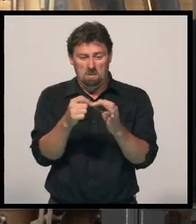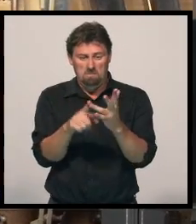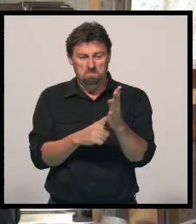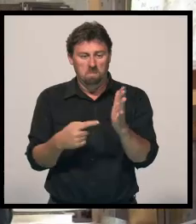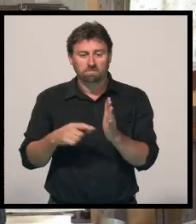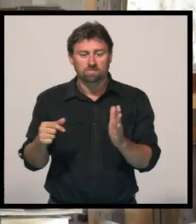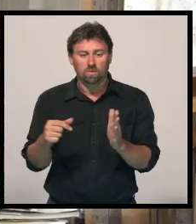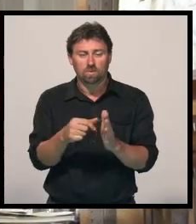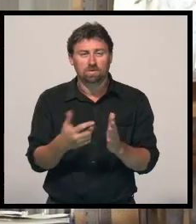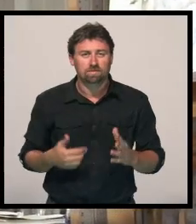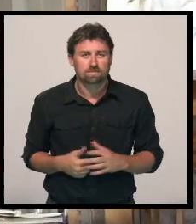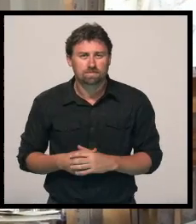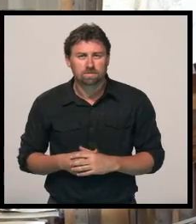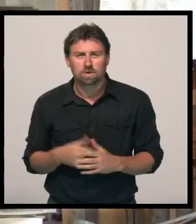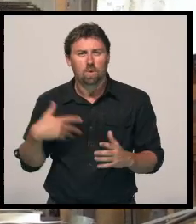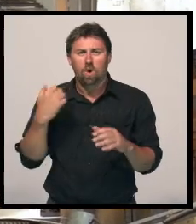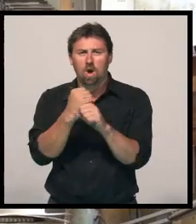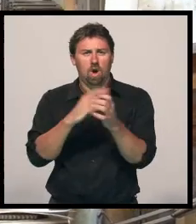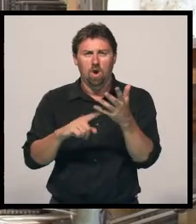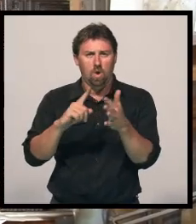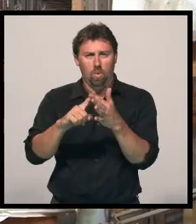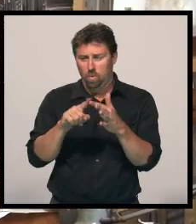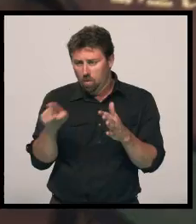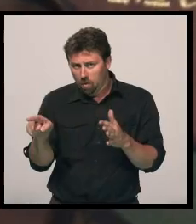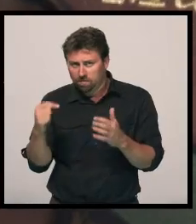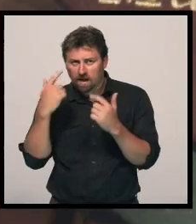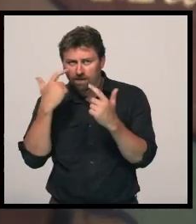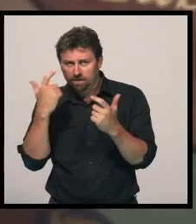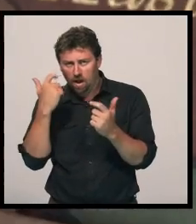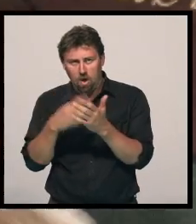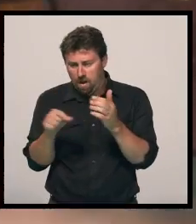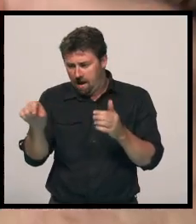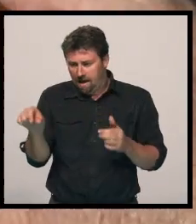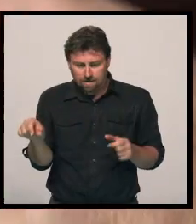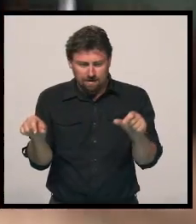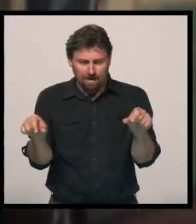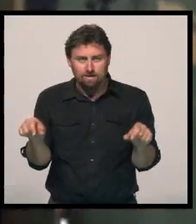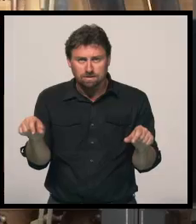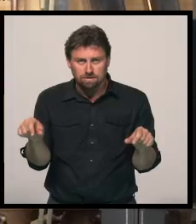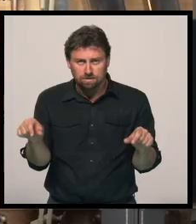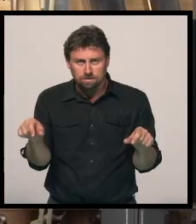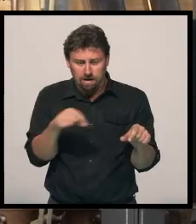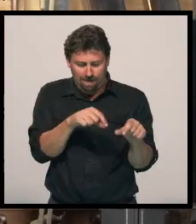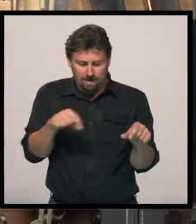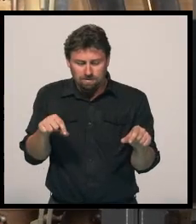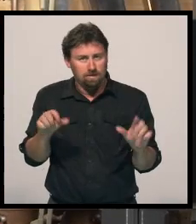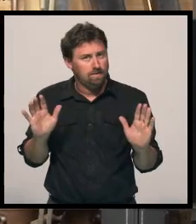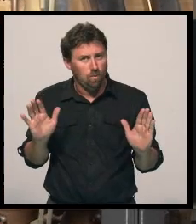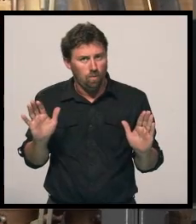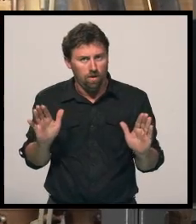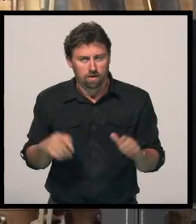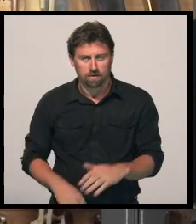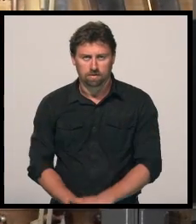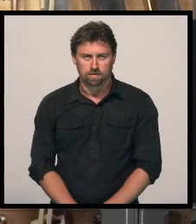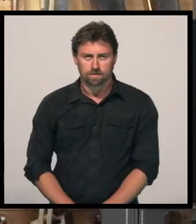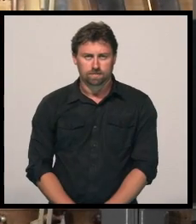when we're putting the glue on, I don't want any glue down here. I just want it on the two ends and also on the ends of the end. Let's get